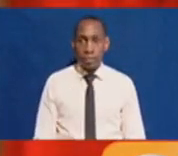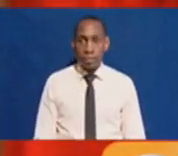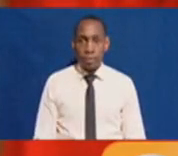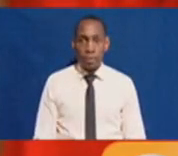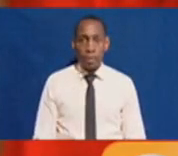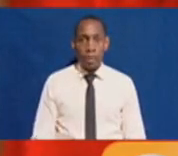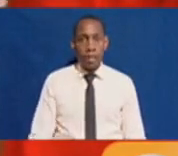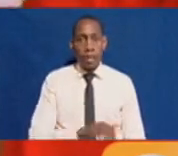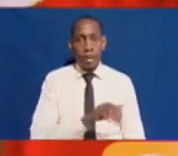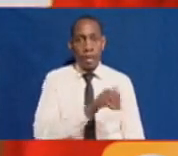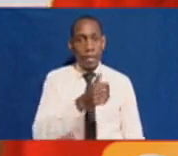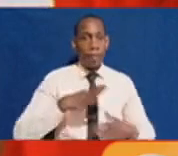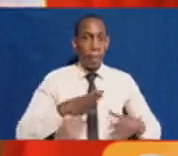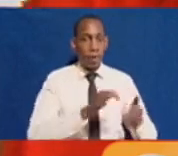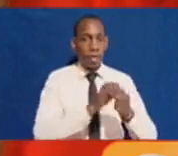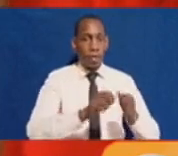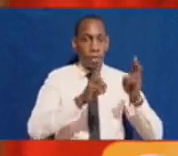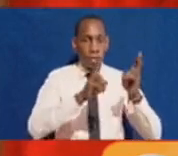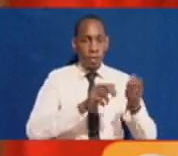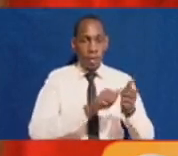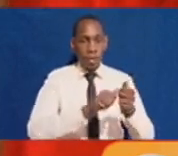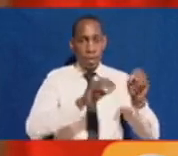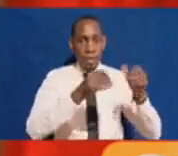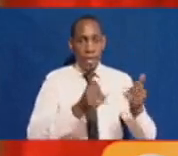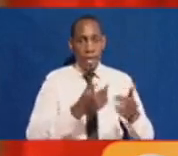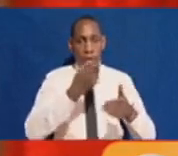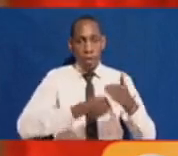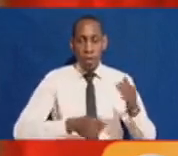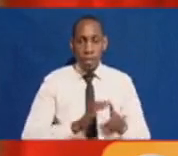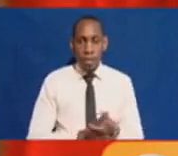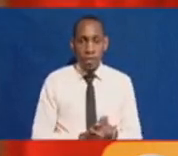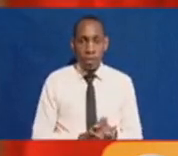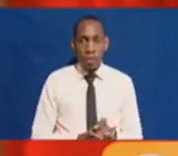Wale walioharibu hii mambo ya unga mpaka ikafika